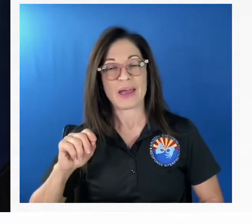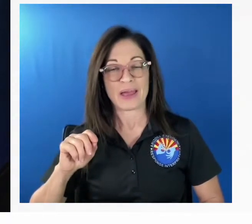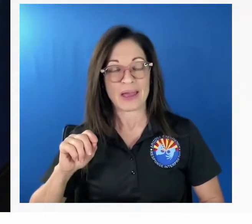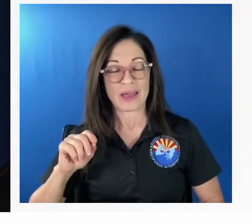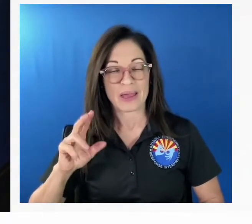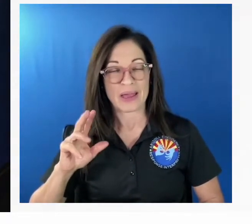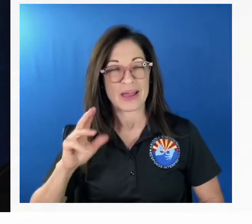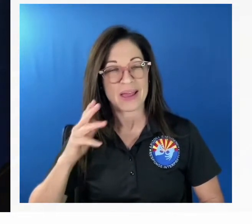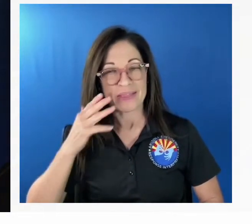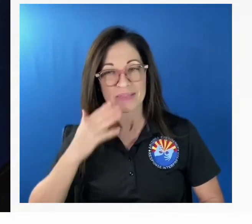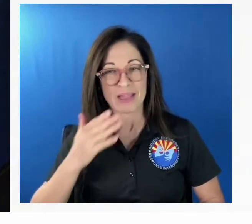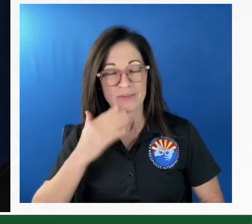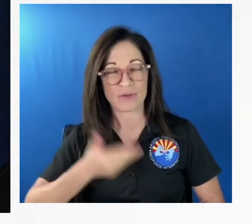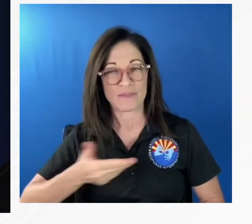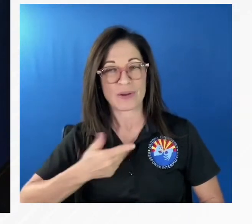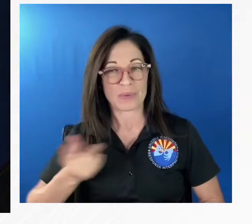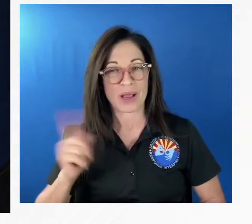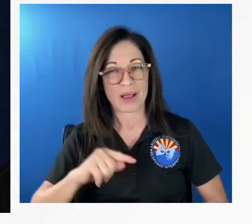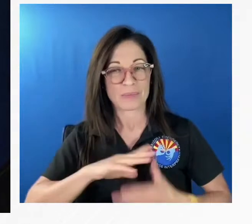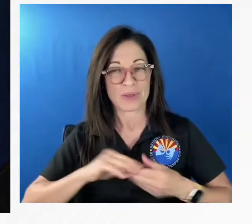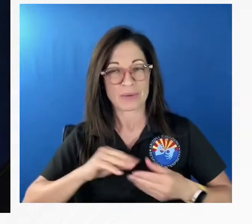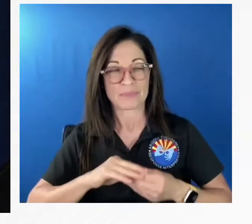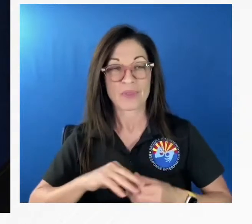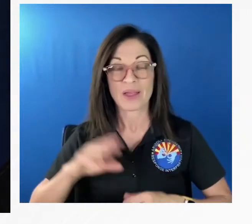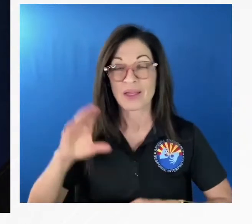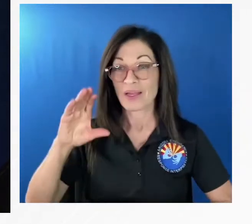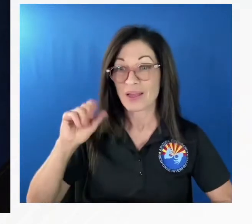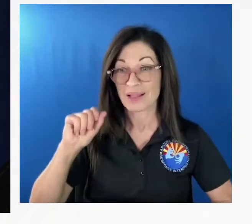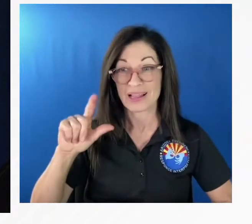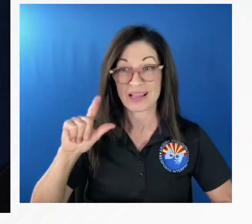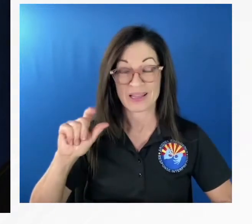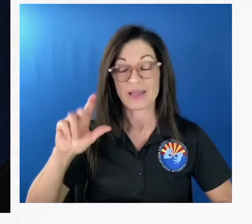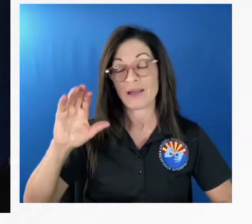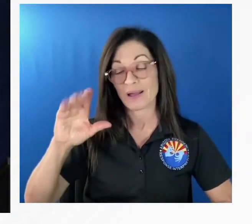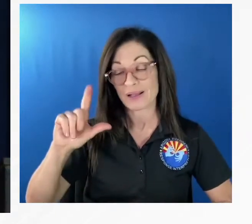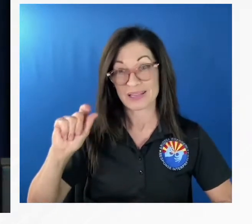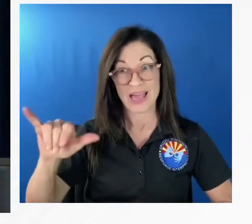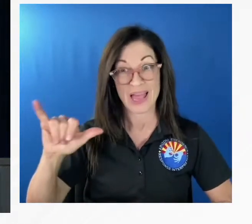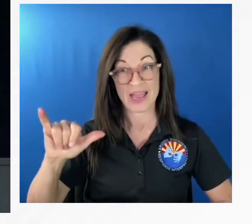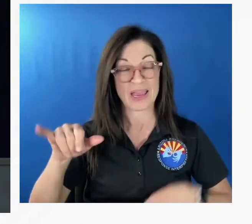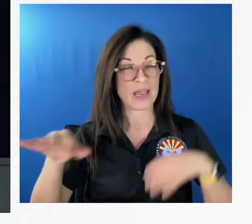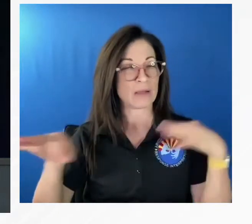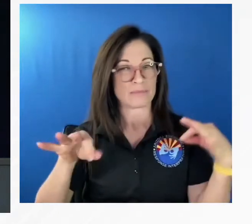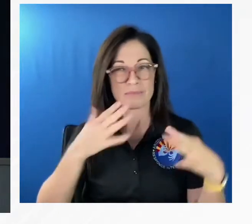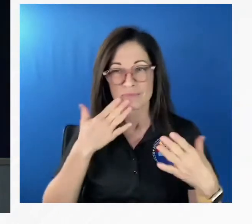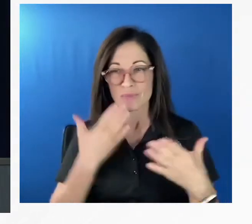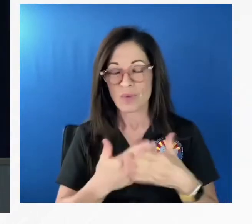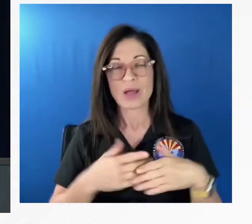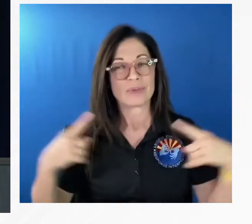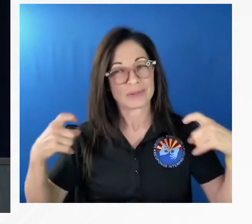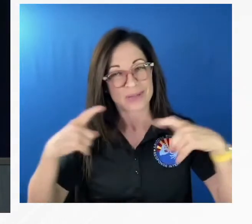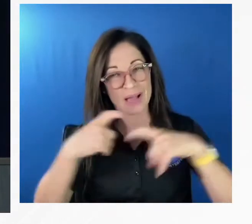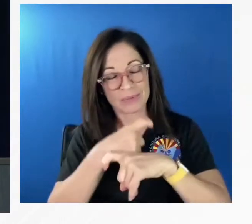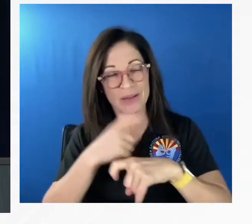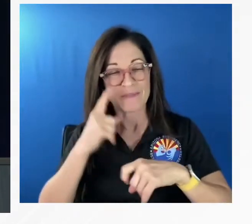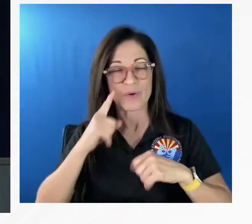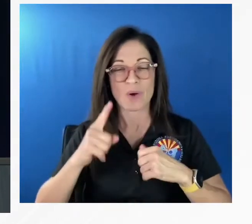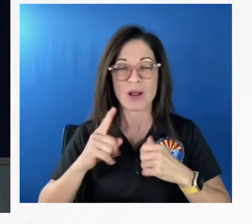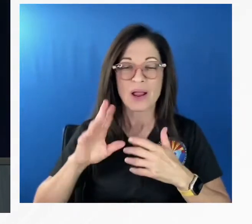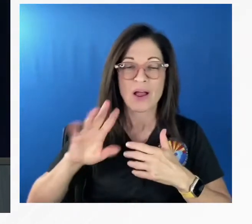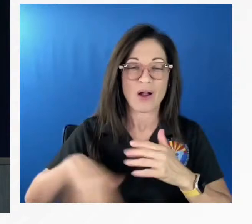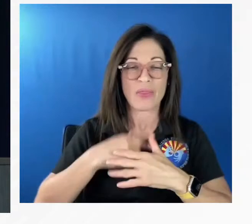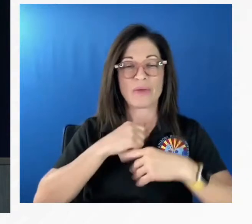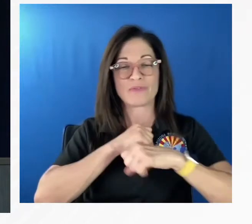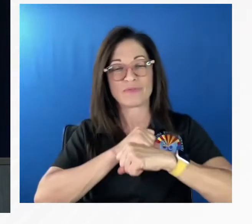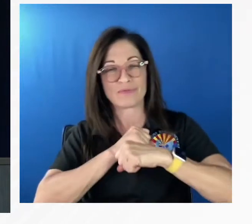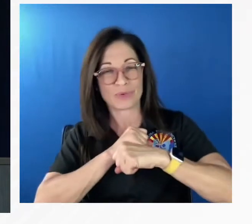Clay actually did a really good job of explaining how complicated it is for fire protection in California and the wildland.